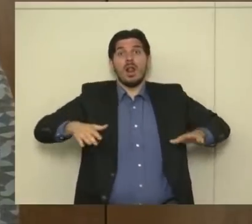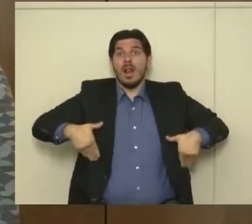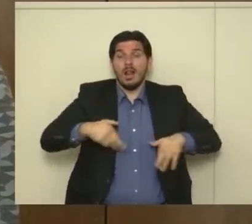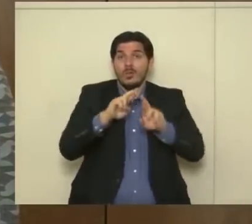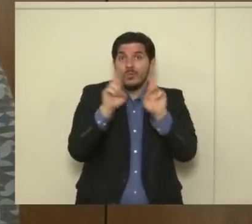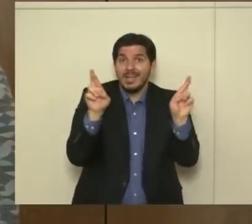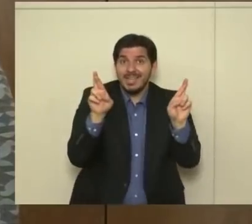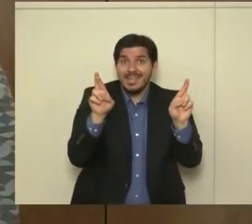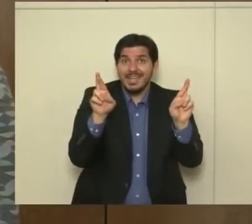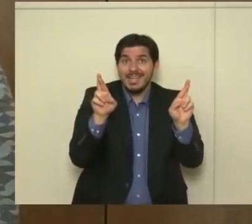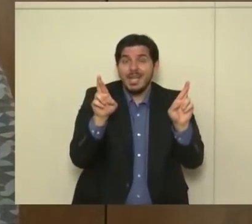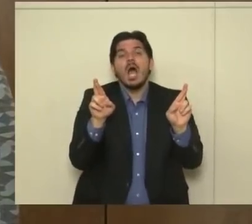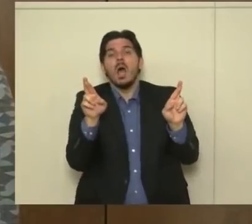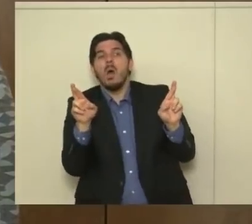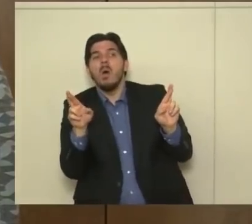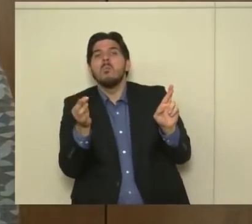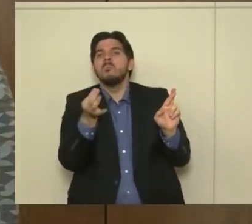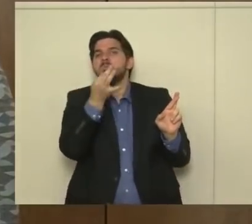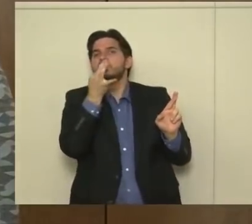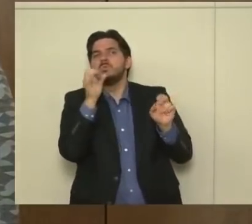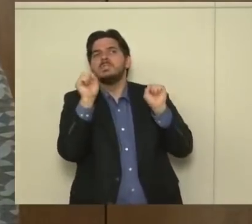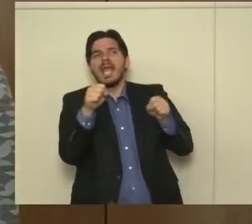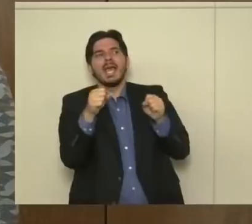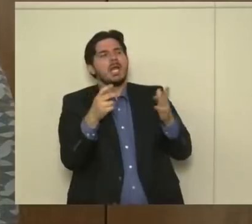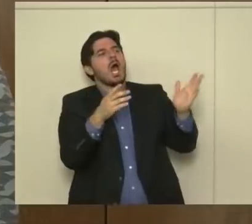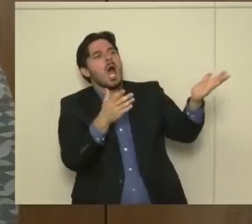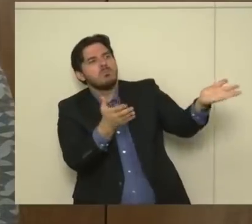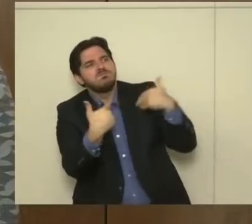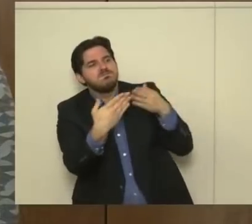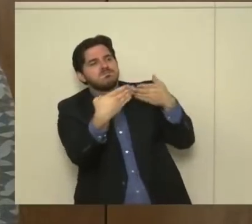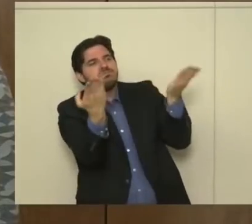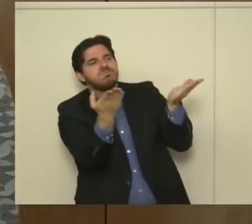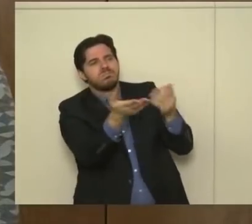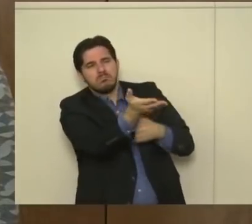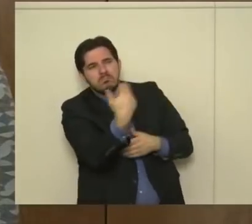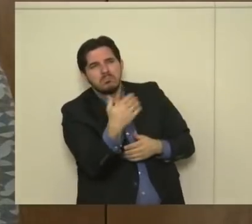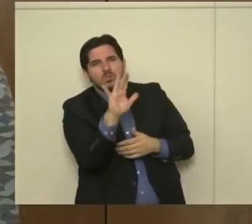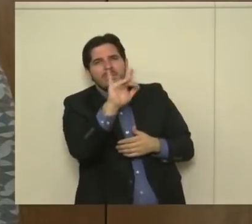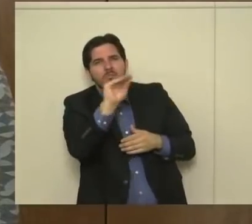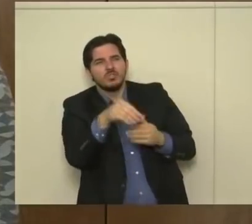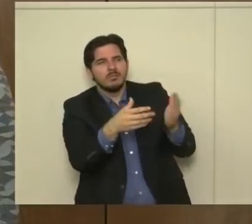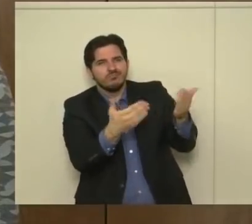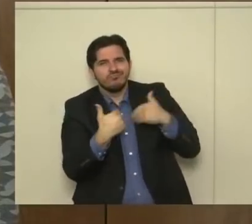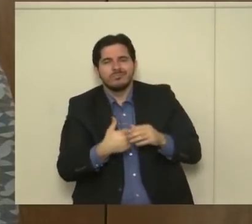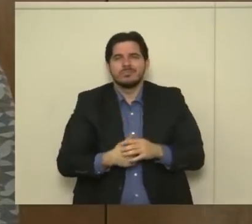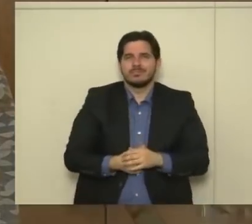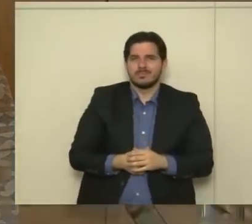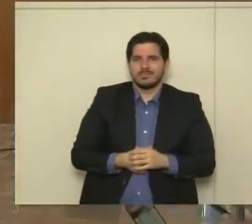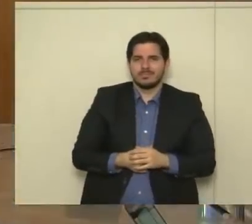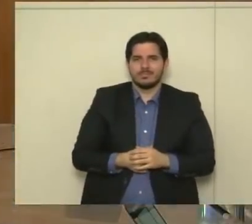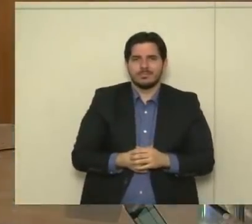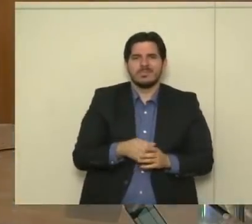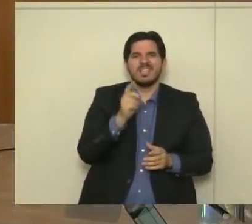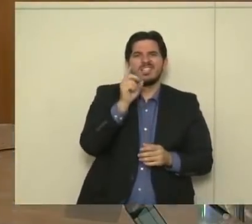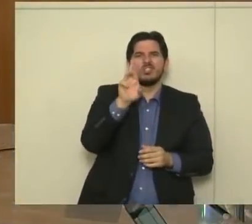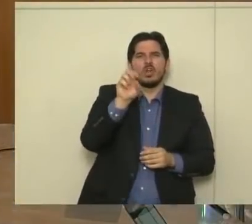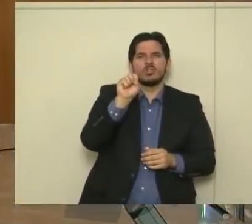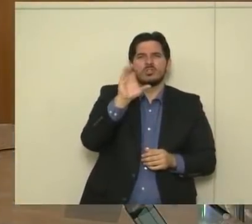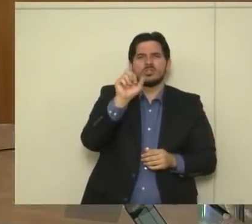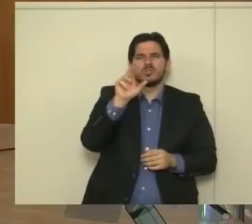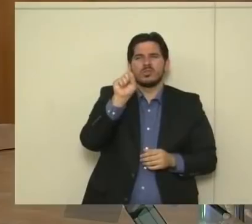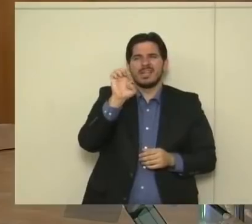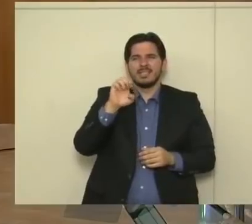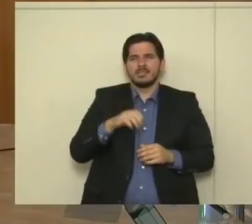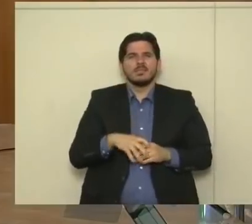be able to announce that they're ready to take visitors. third one is, we need the county level criteria